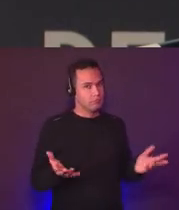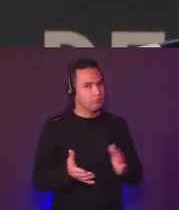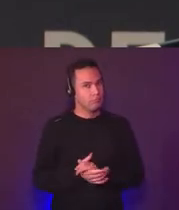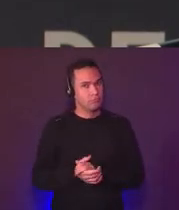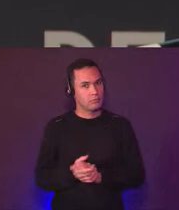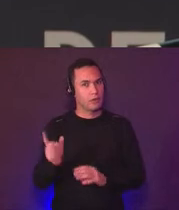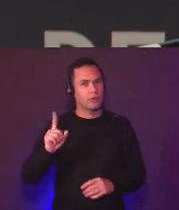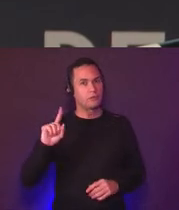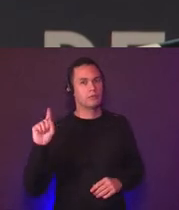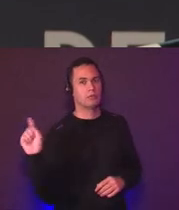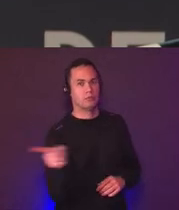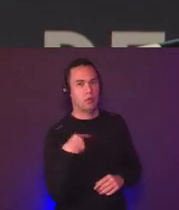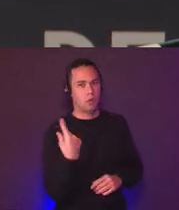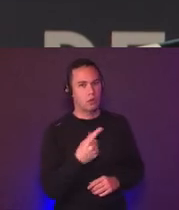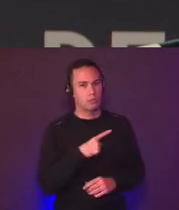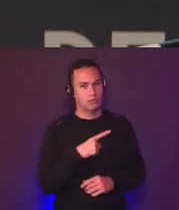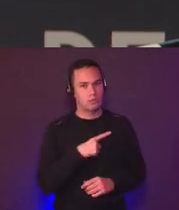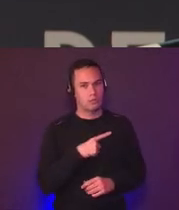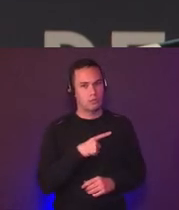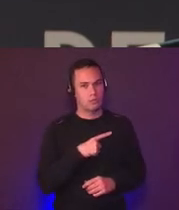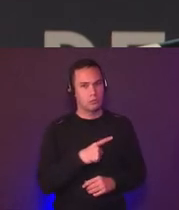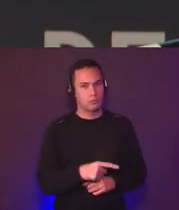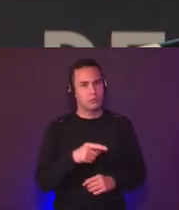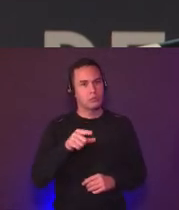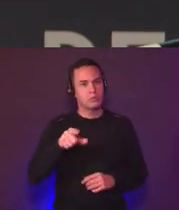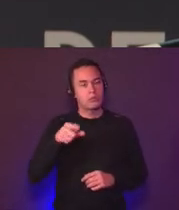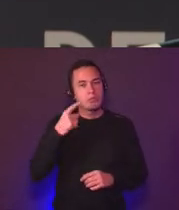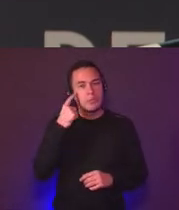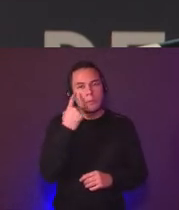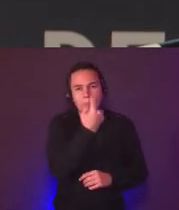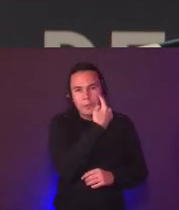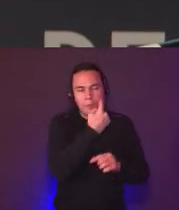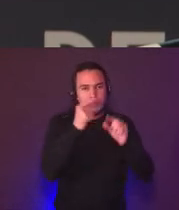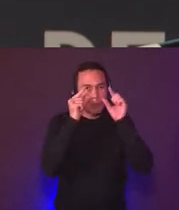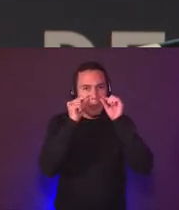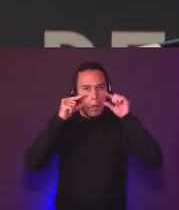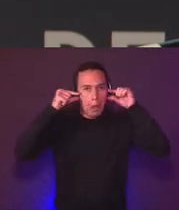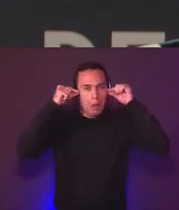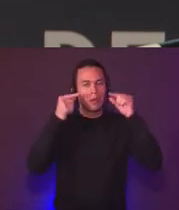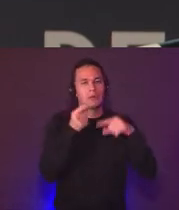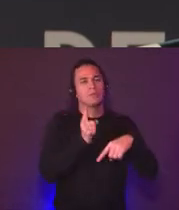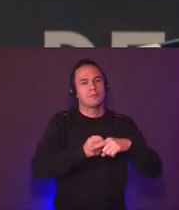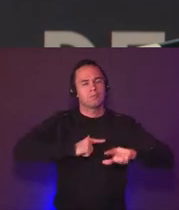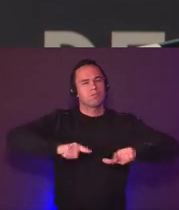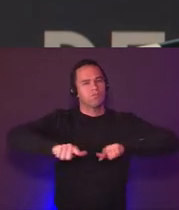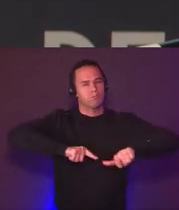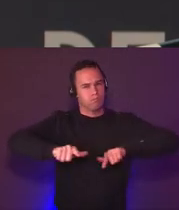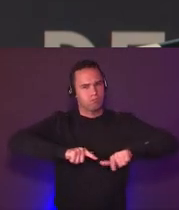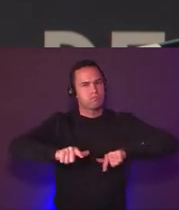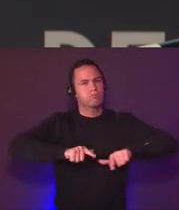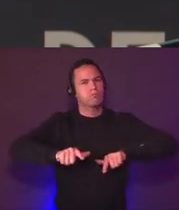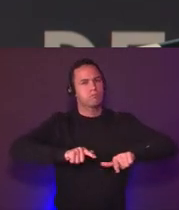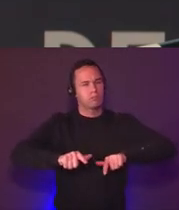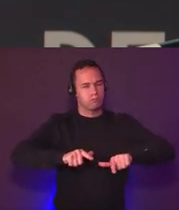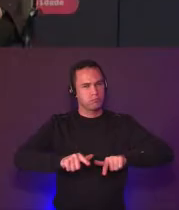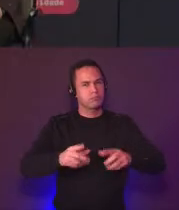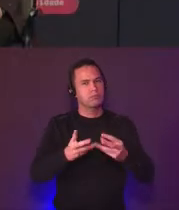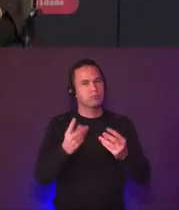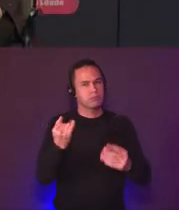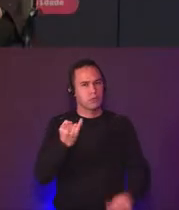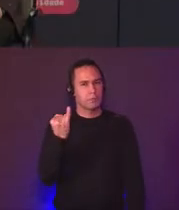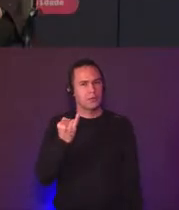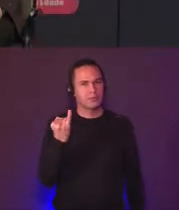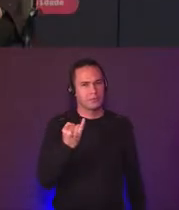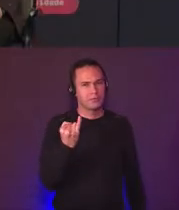bags under our eyes because we like to do the work that's important, not the work that pays a lot.